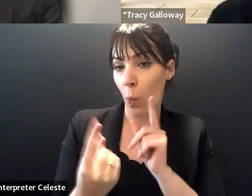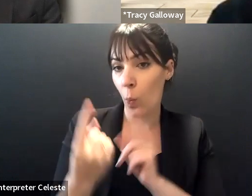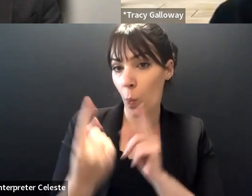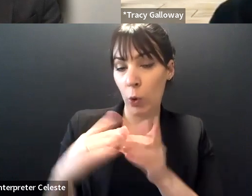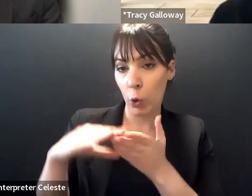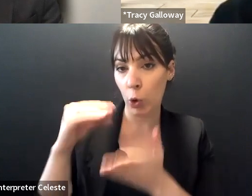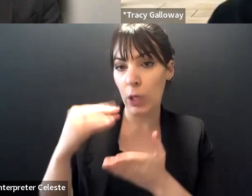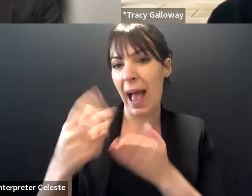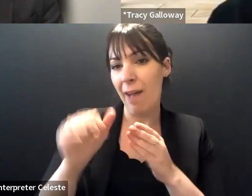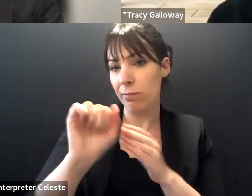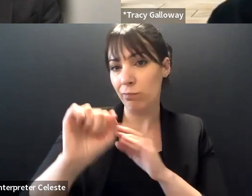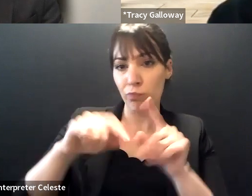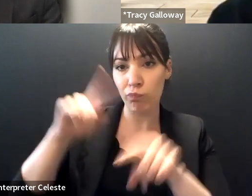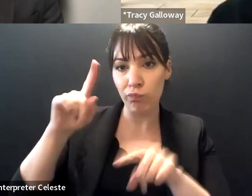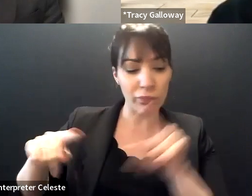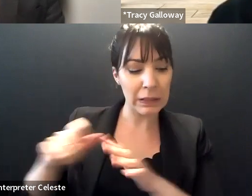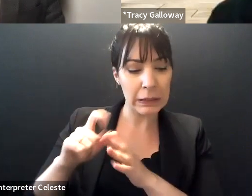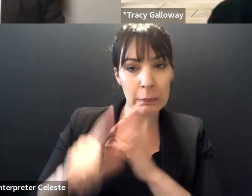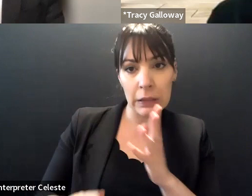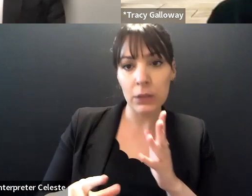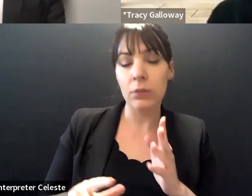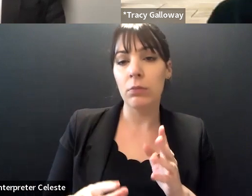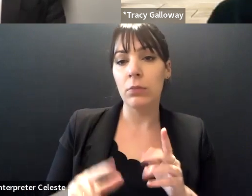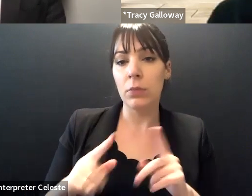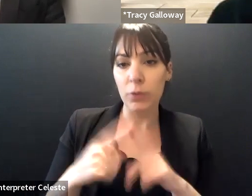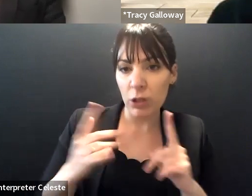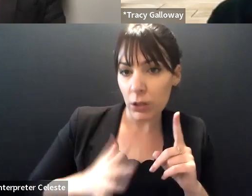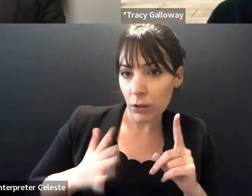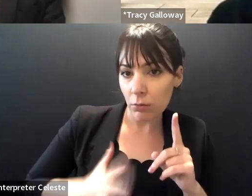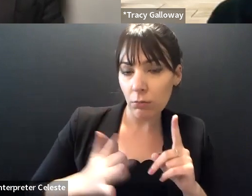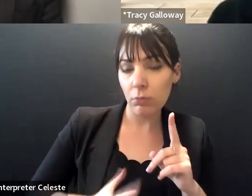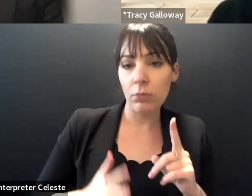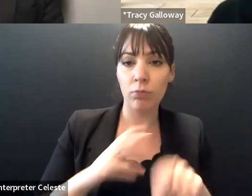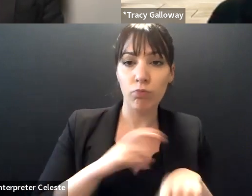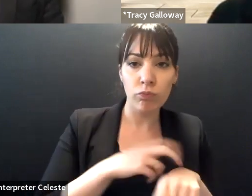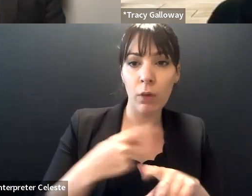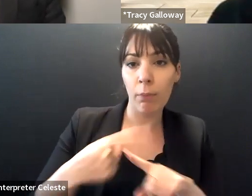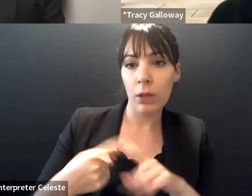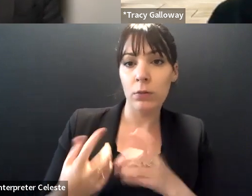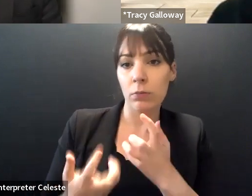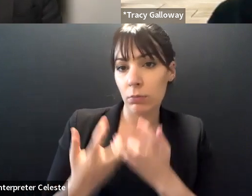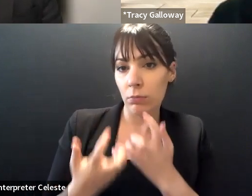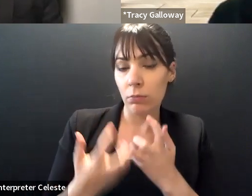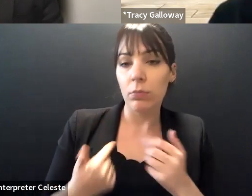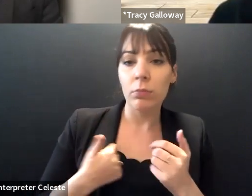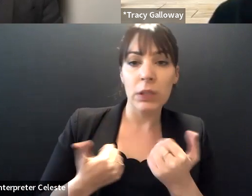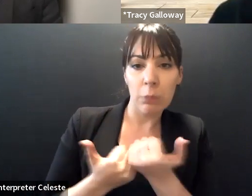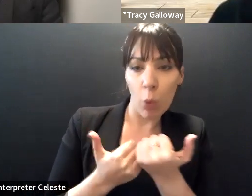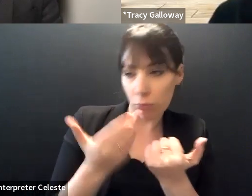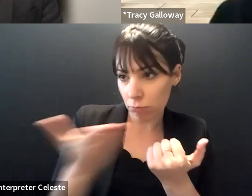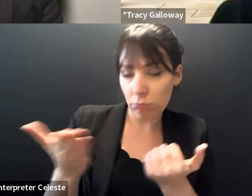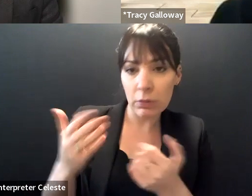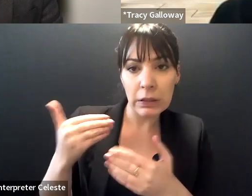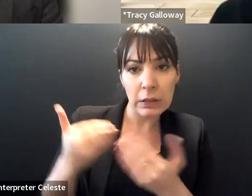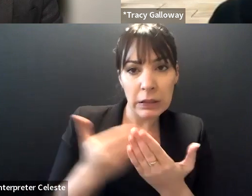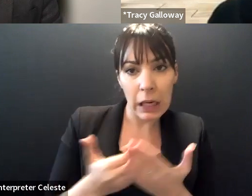of disabilities and conditions across both vocational and higher education, to support them with their studies through